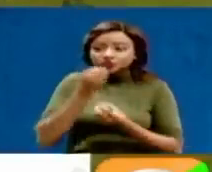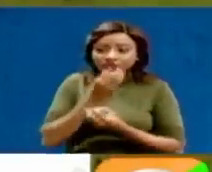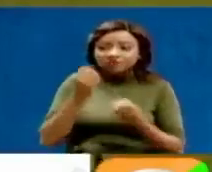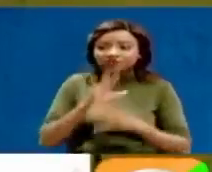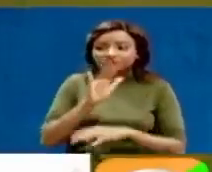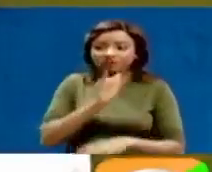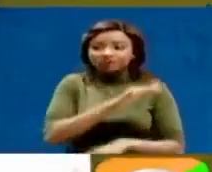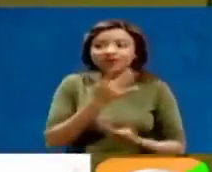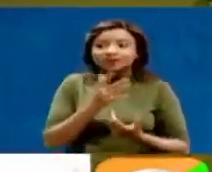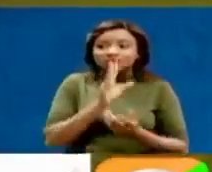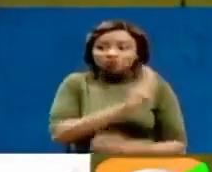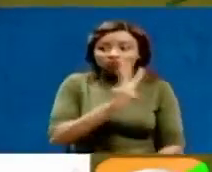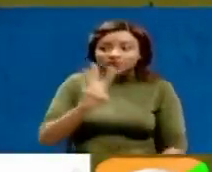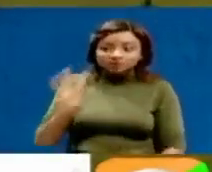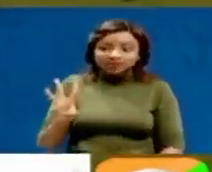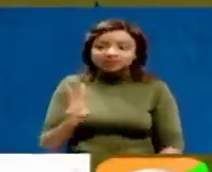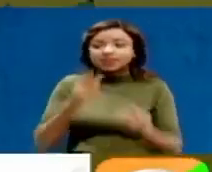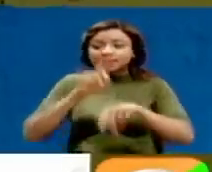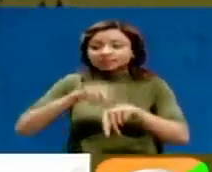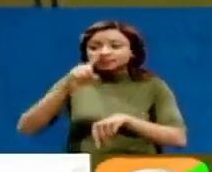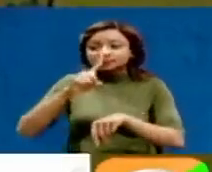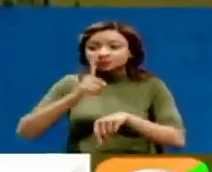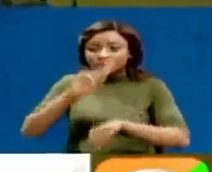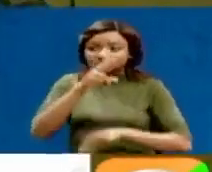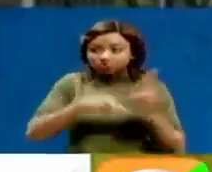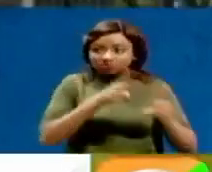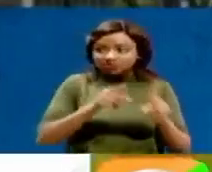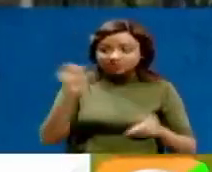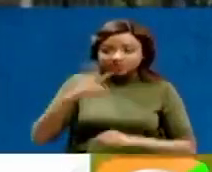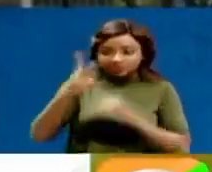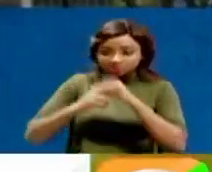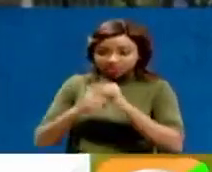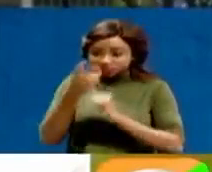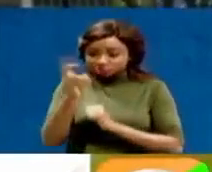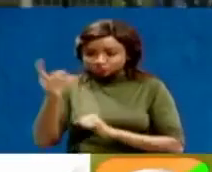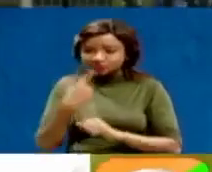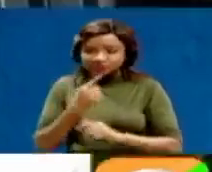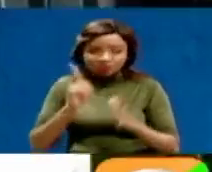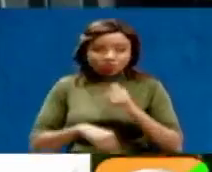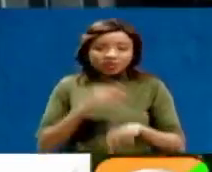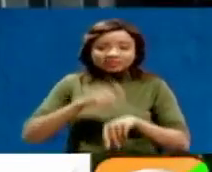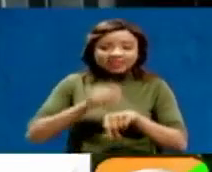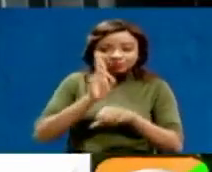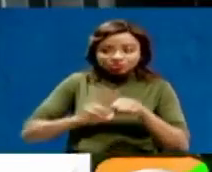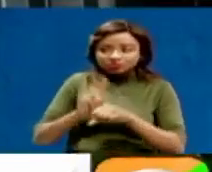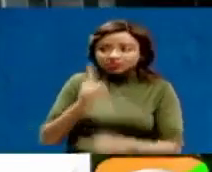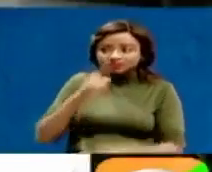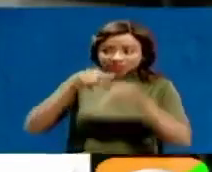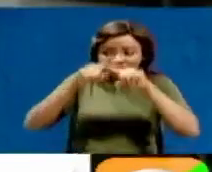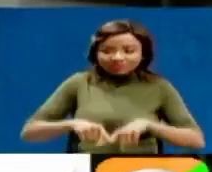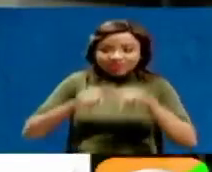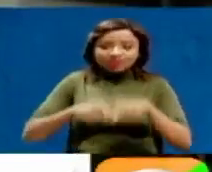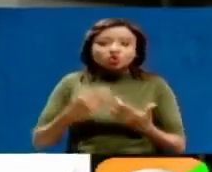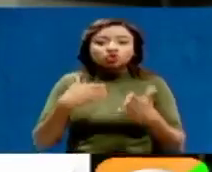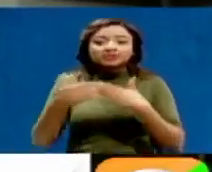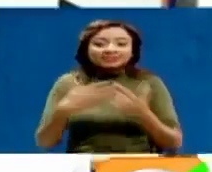Control and Prevention website on the 22nd of July 2020, states that using a symptom-based strategy rather than